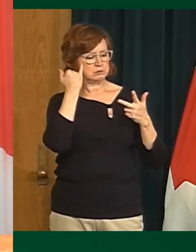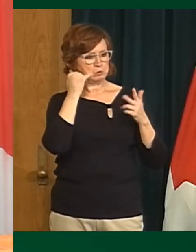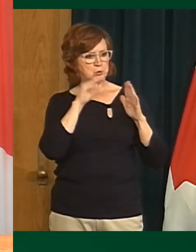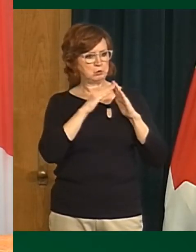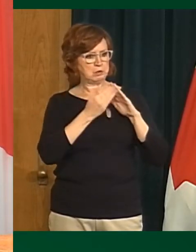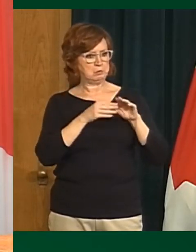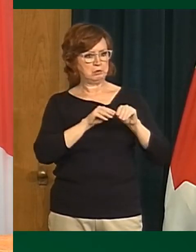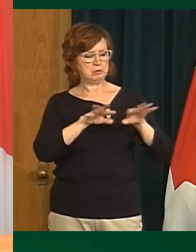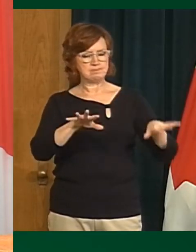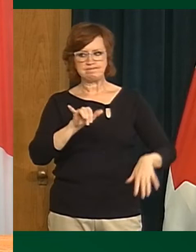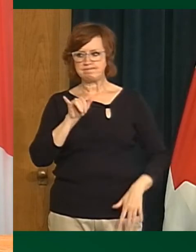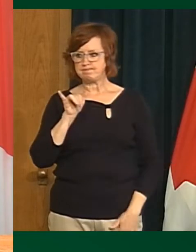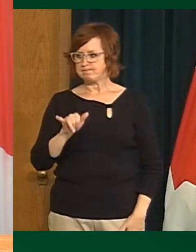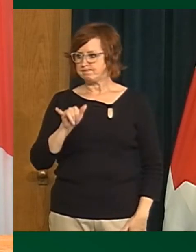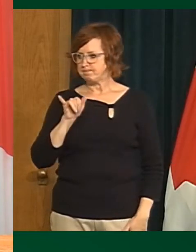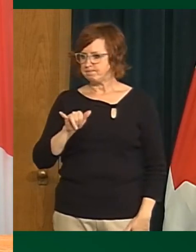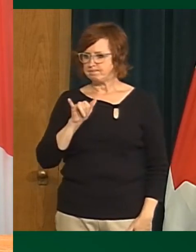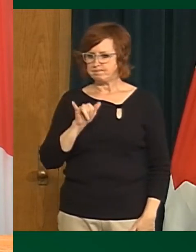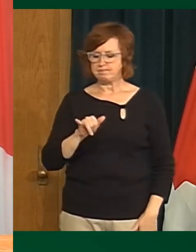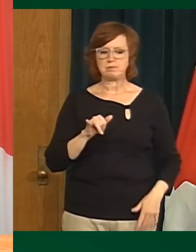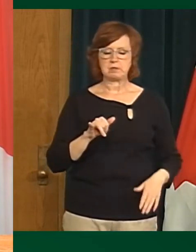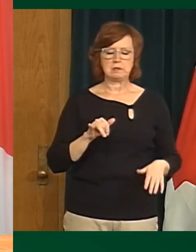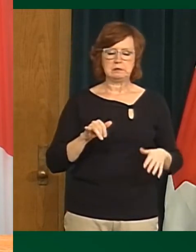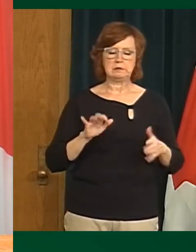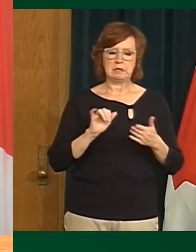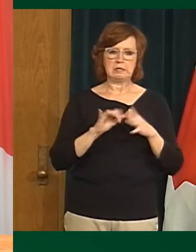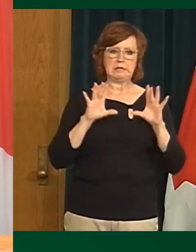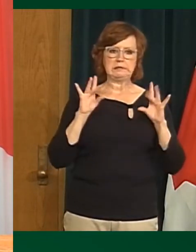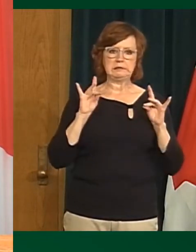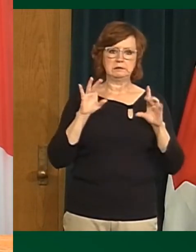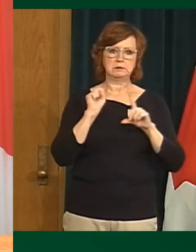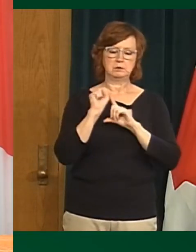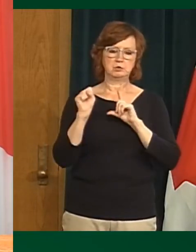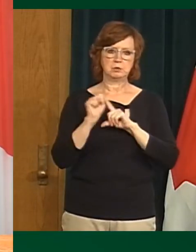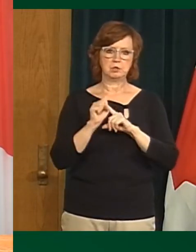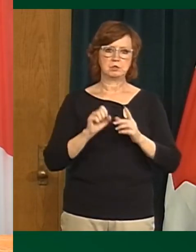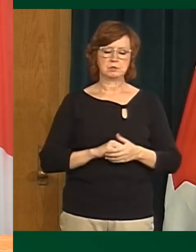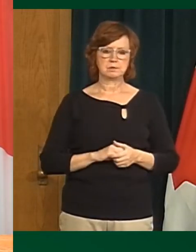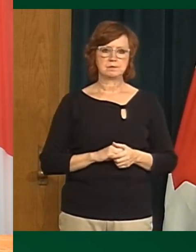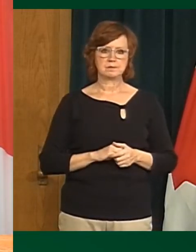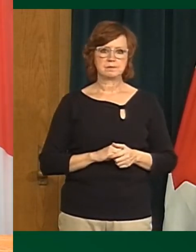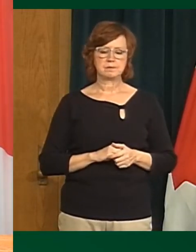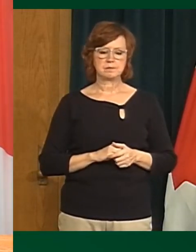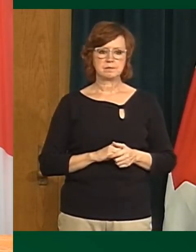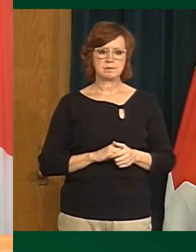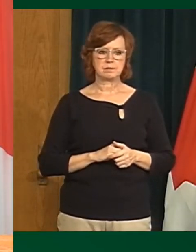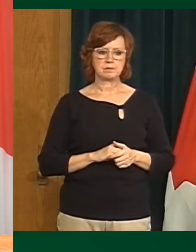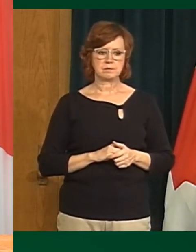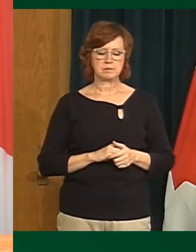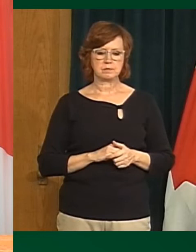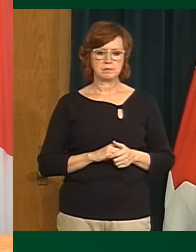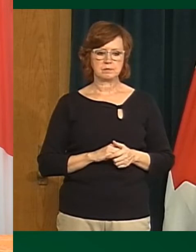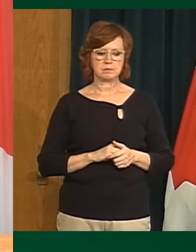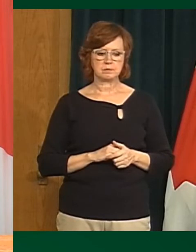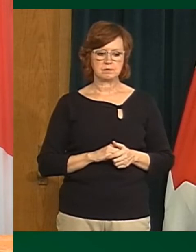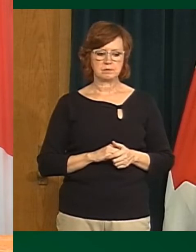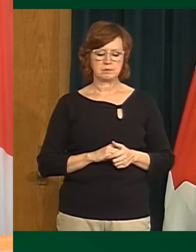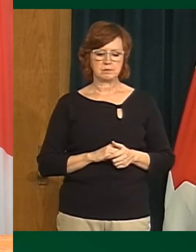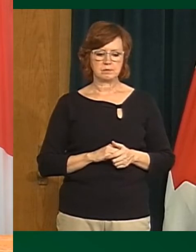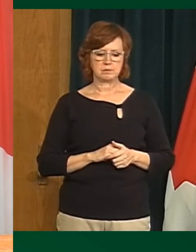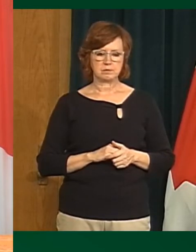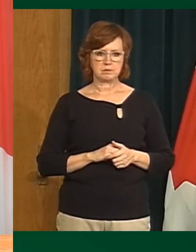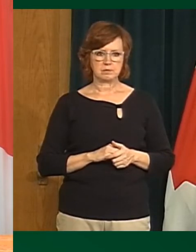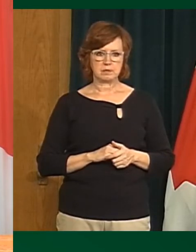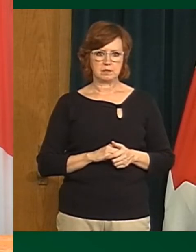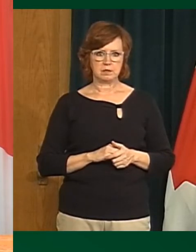possible exposure after an exhaustive interview that can take more than 1 day, that's also important to know, because